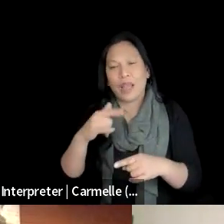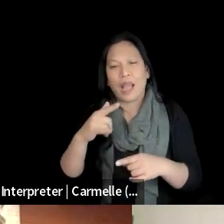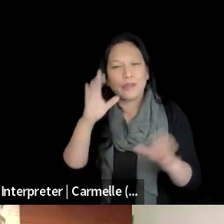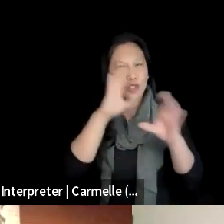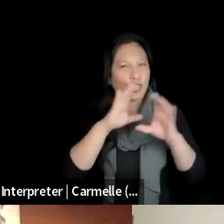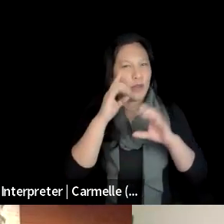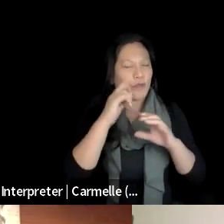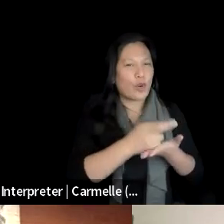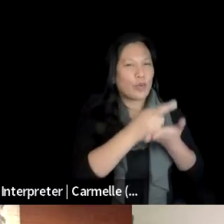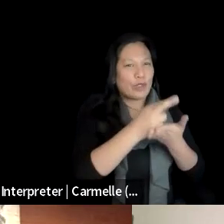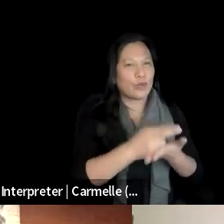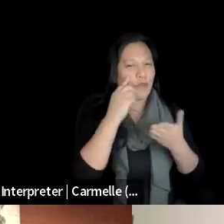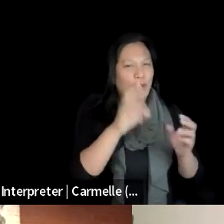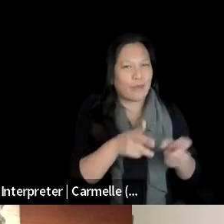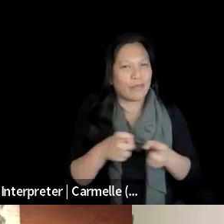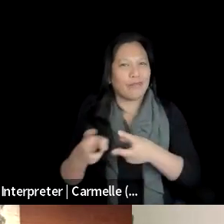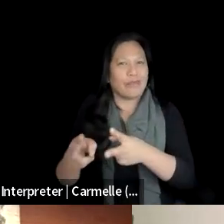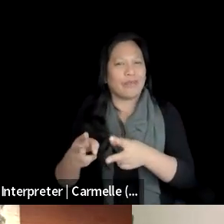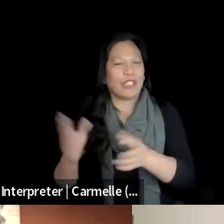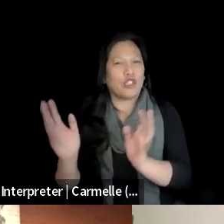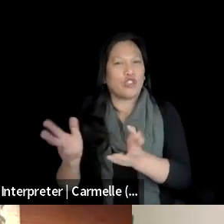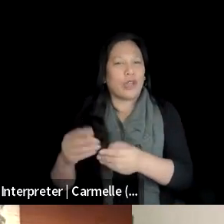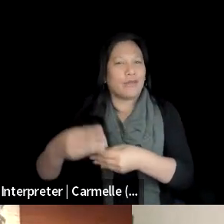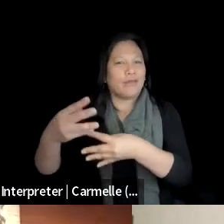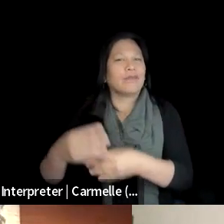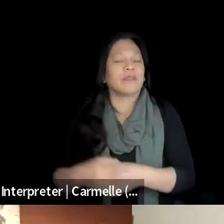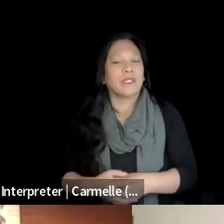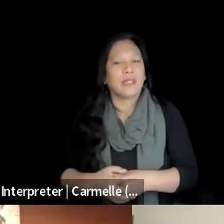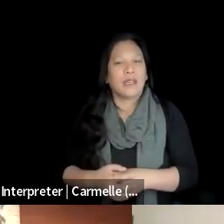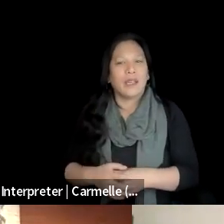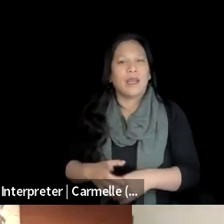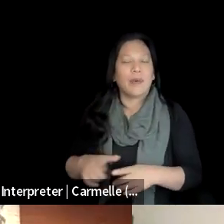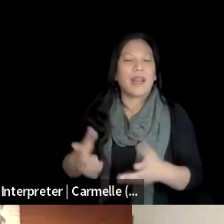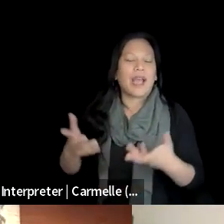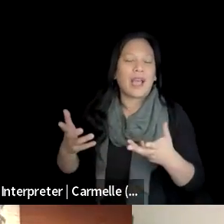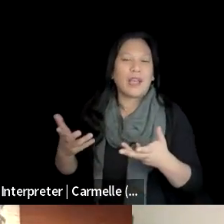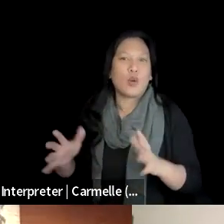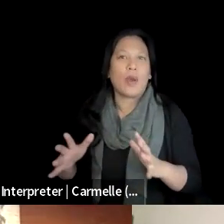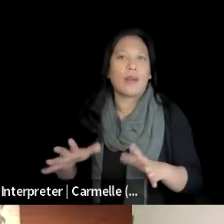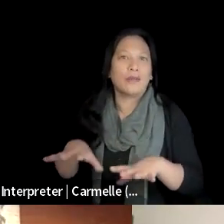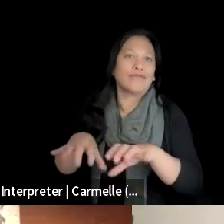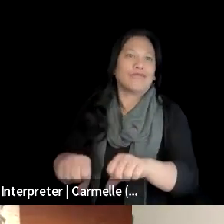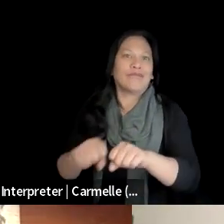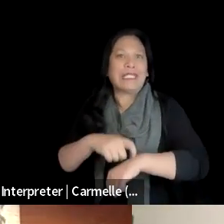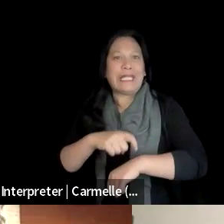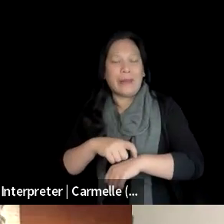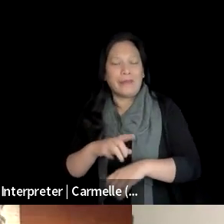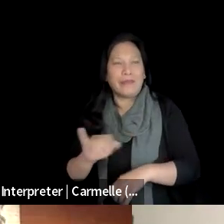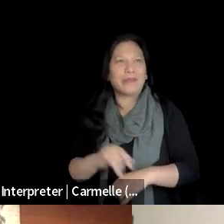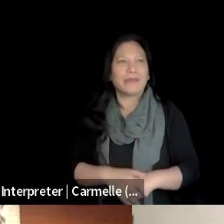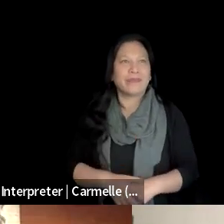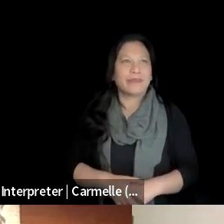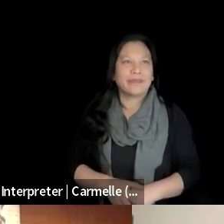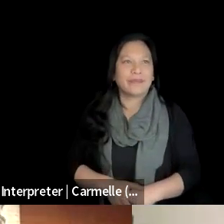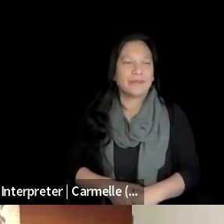So give me a second to do that in the background, but I want to be sure my voice isn't taking up too much time. Well, it's all good. The other thing